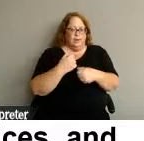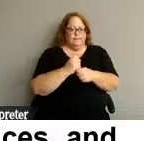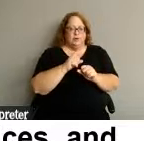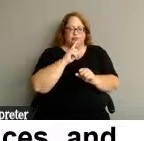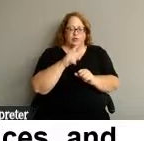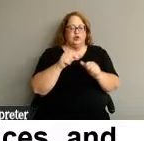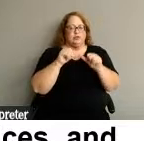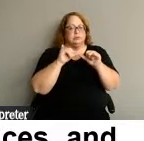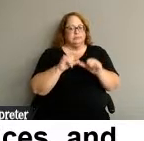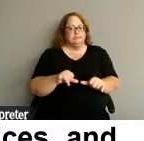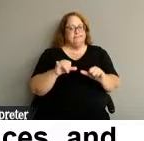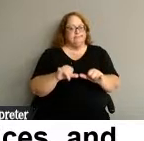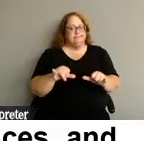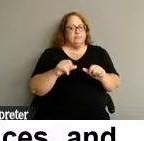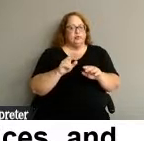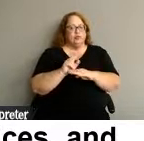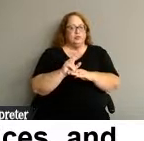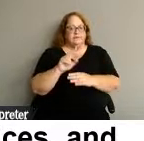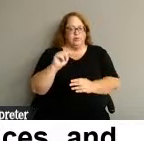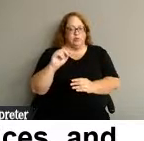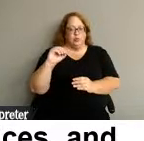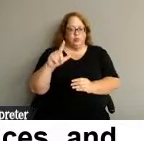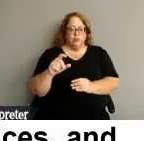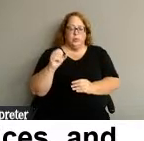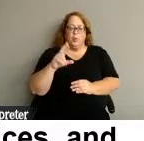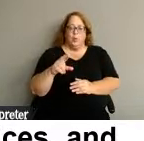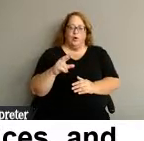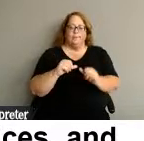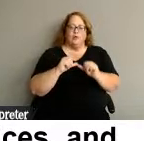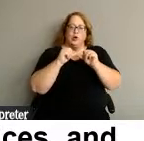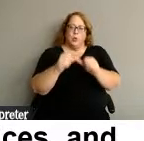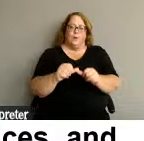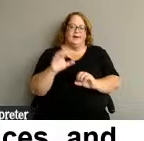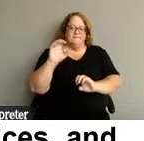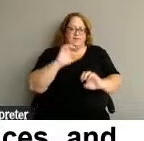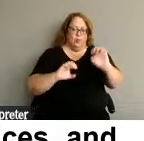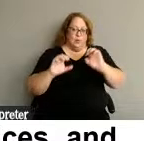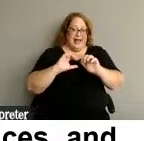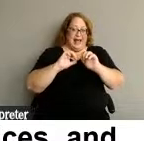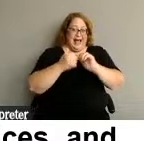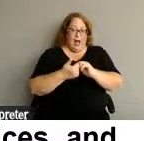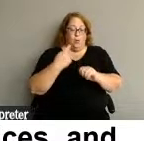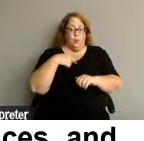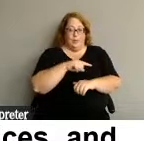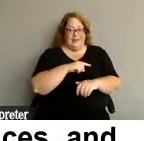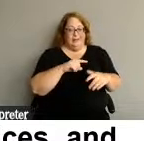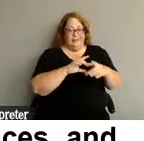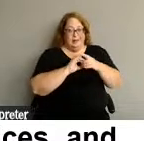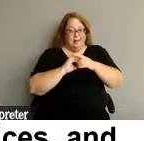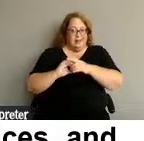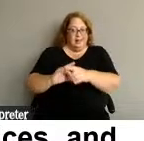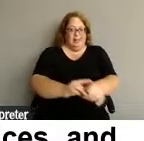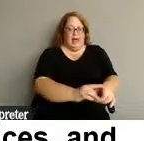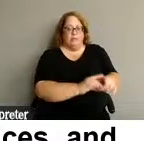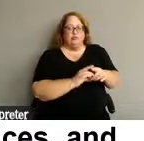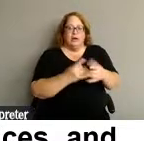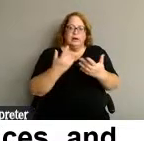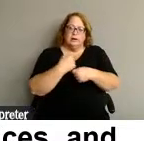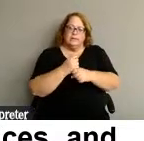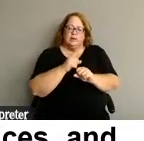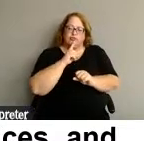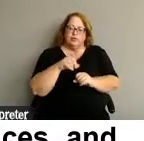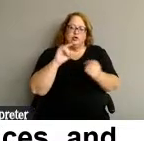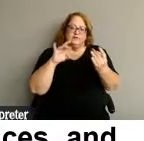there is consistent use of the collaboration tool for ongoing evaluation of how we collaborate, and how do we ensure that there